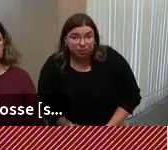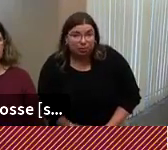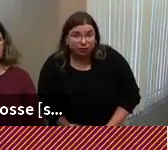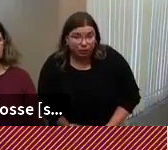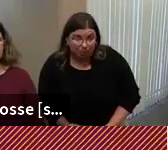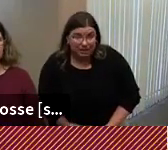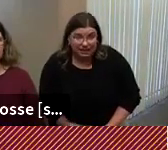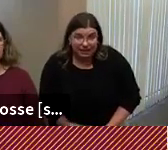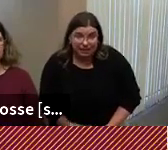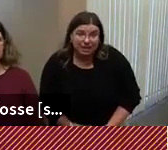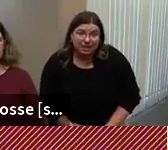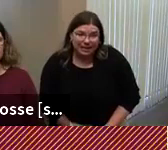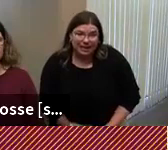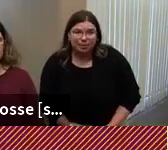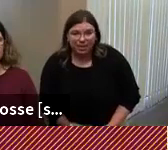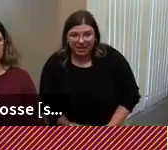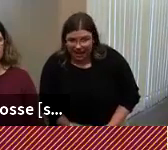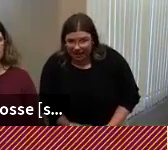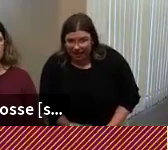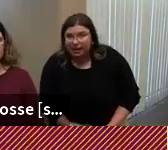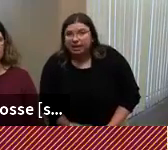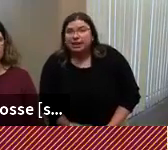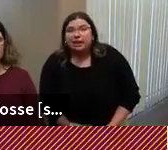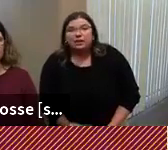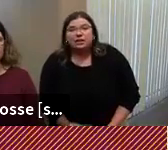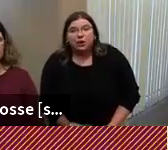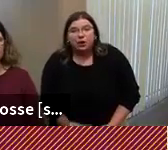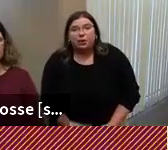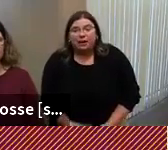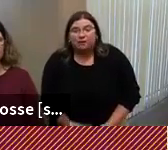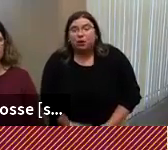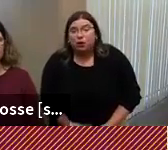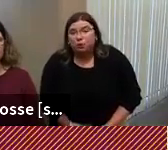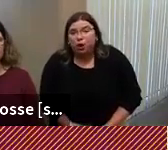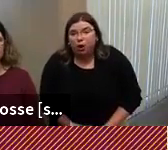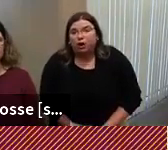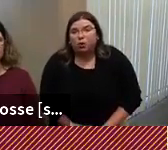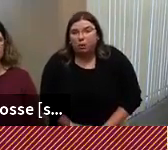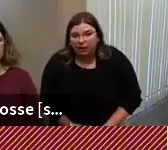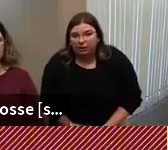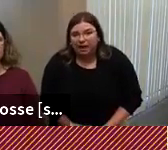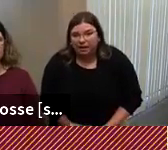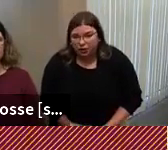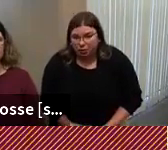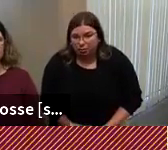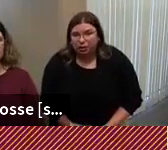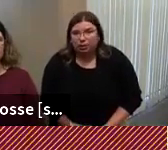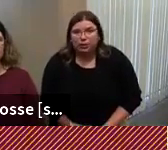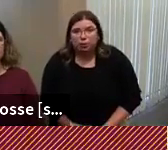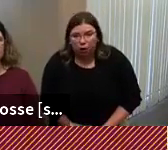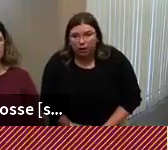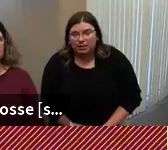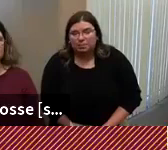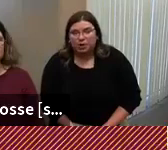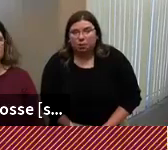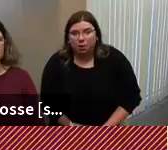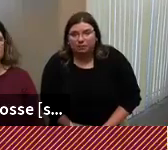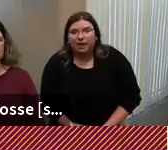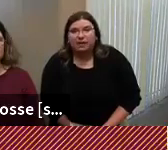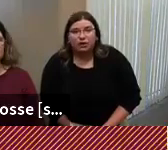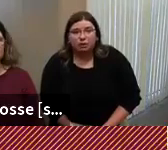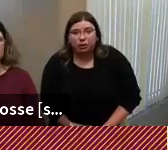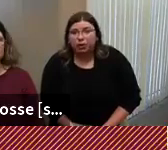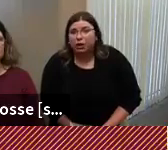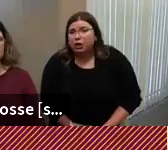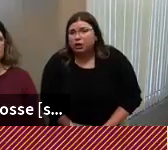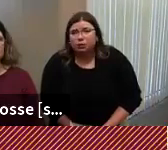Educational Interpreter Performance Assessment, the EIPA. So if you are a qualified interpreter or you work to be a